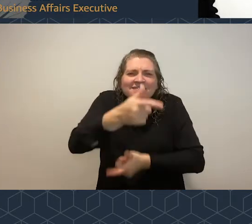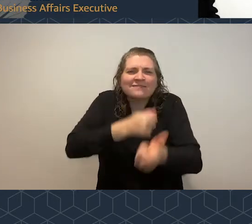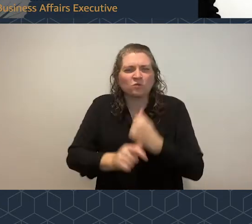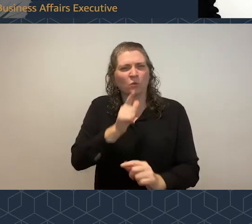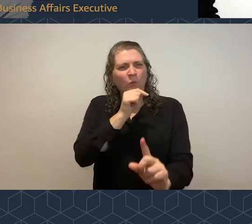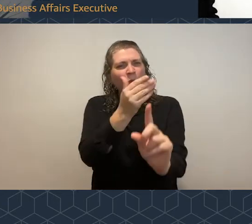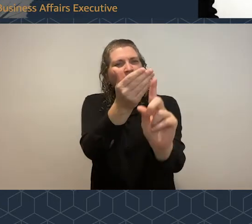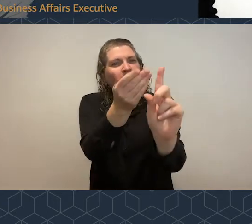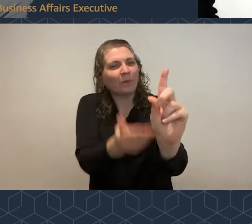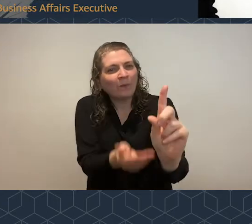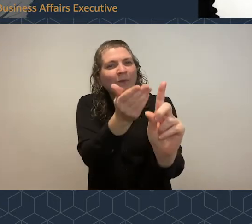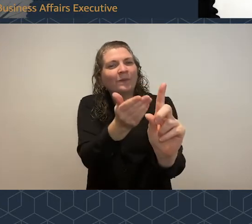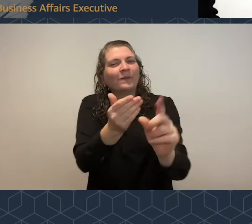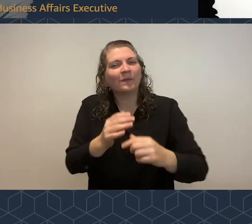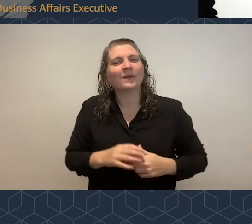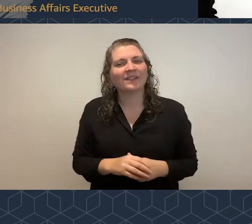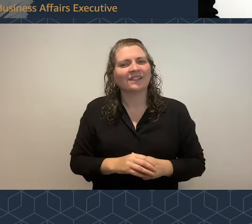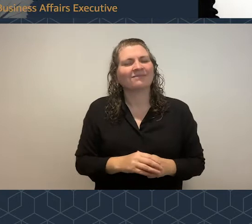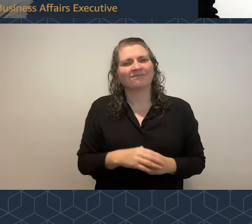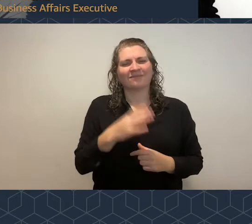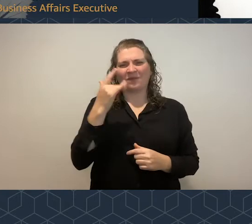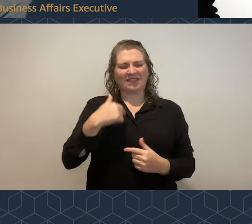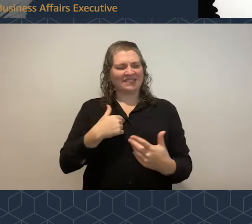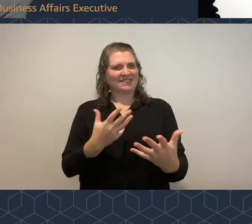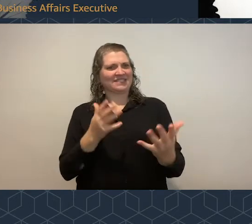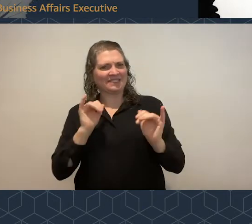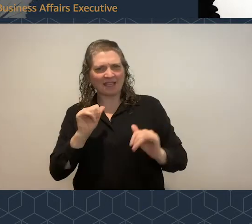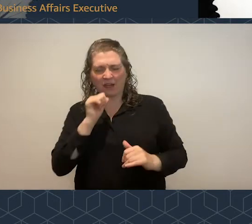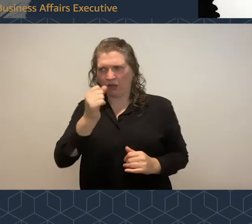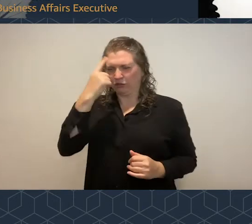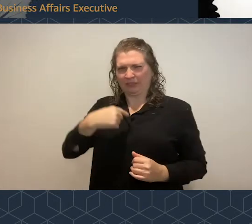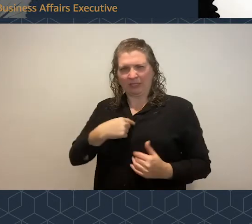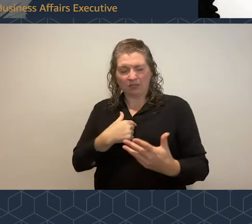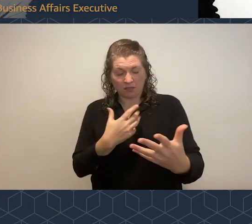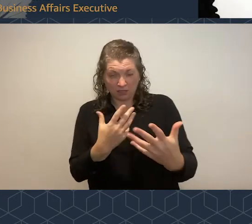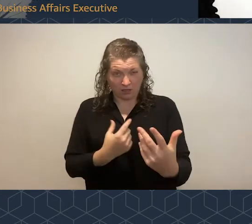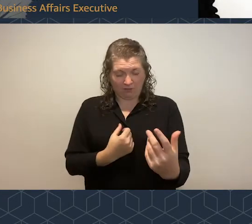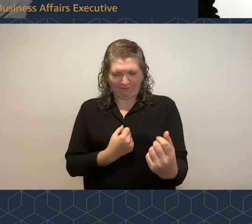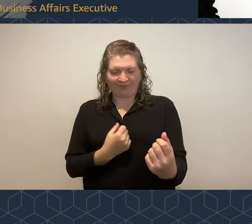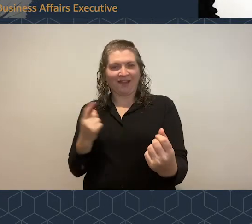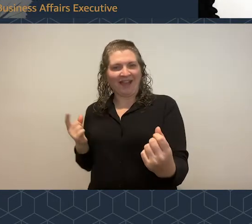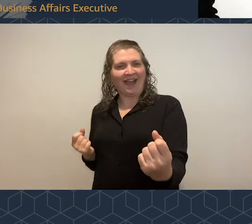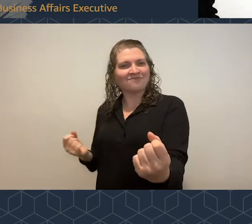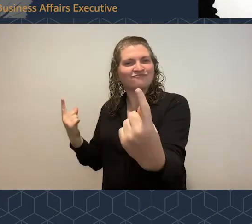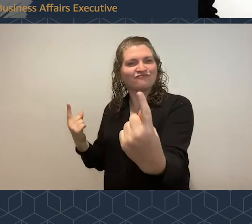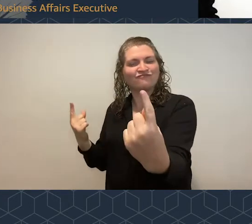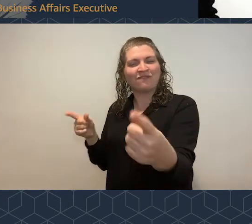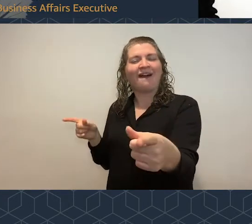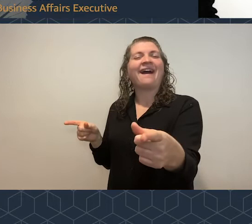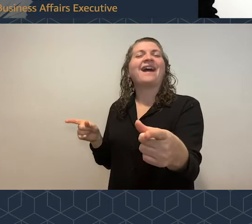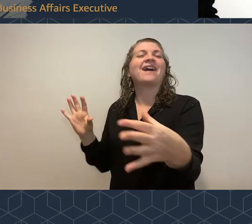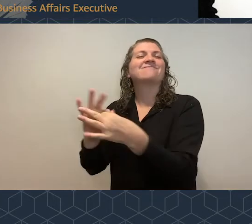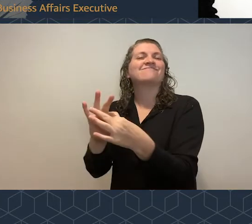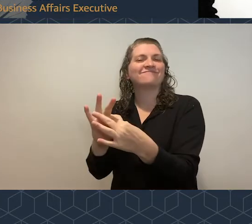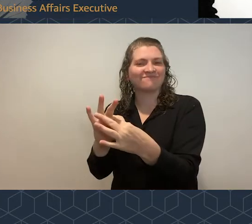chance to be authentic and bring their whole self and just talk the way that they talk and tell the stories the way that they could. So I think that's a really